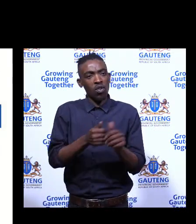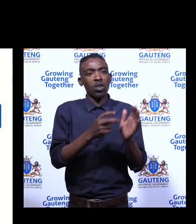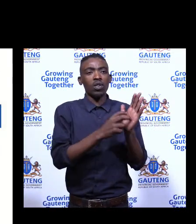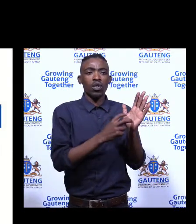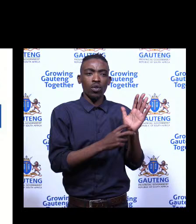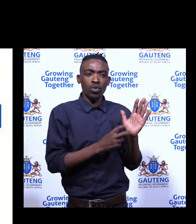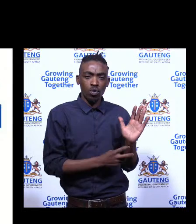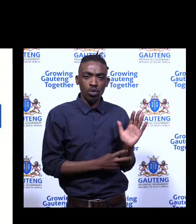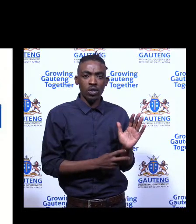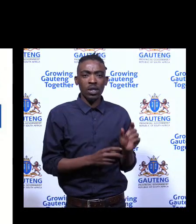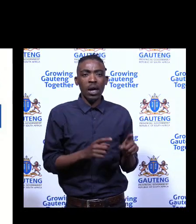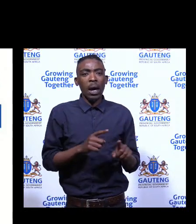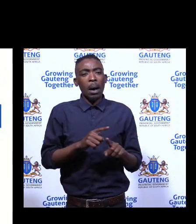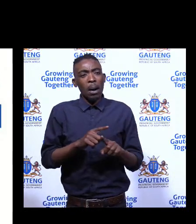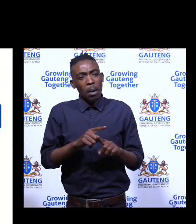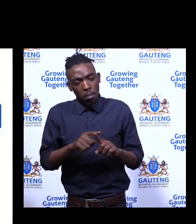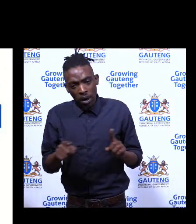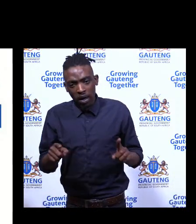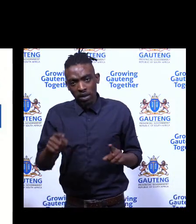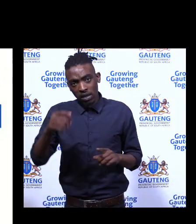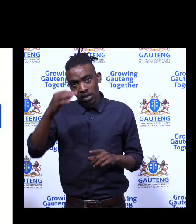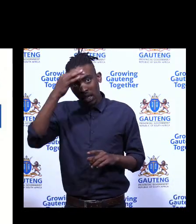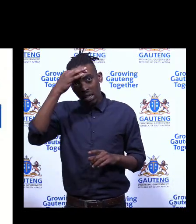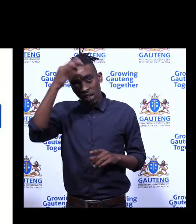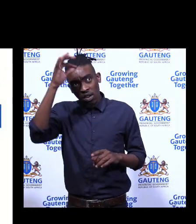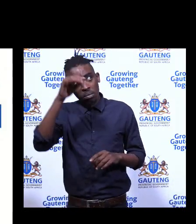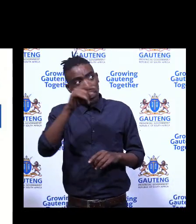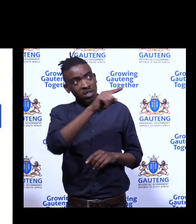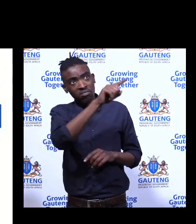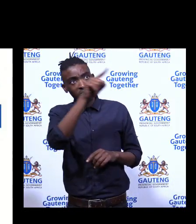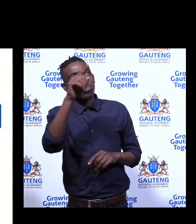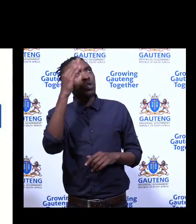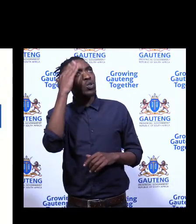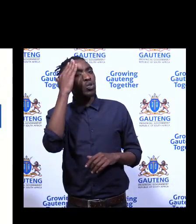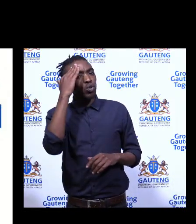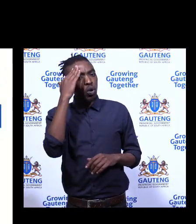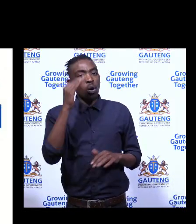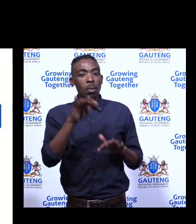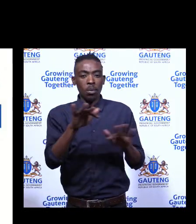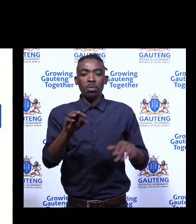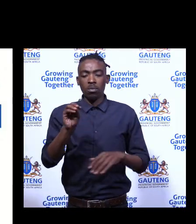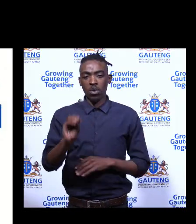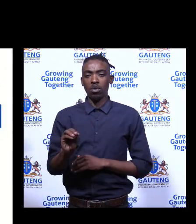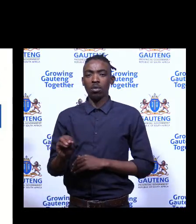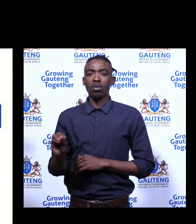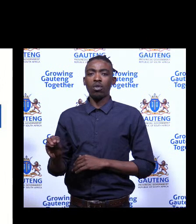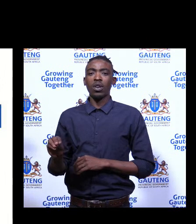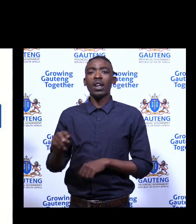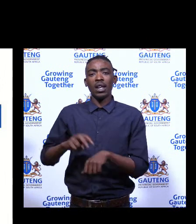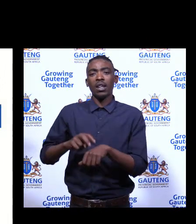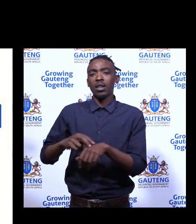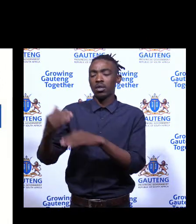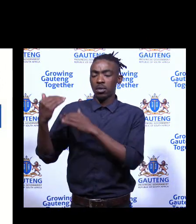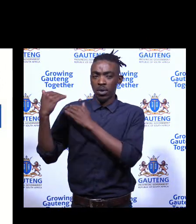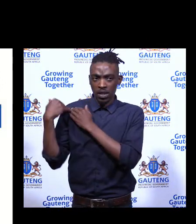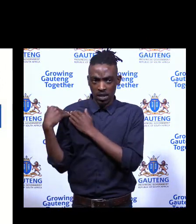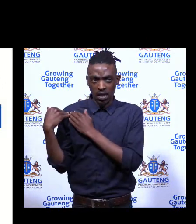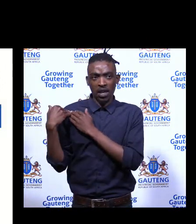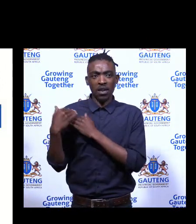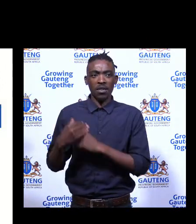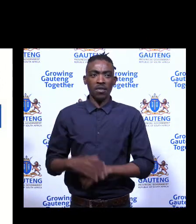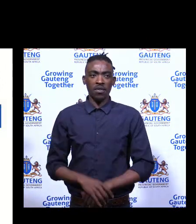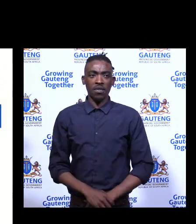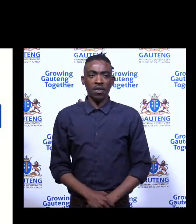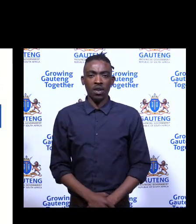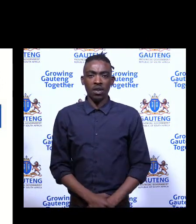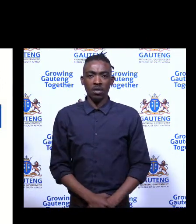a clinical governance, which is of the family physician, and also for the public healthcare specialist when it comes